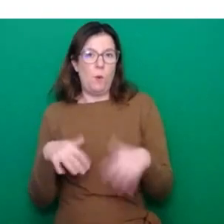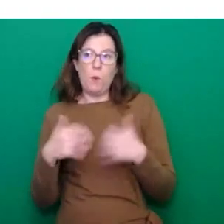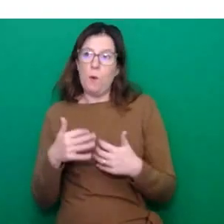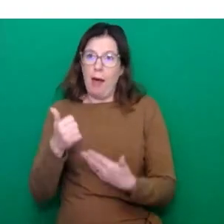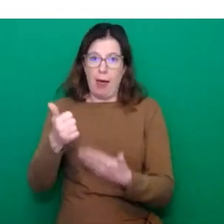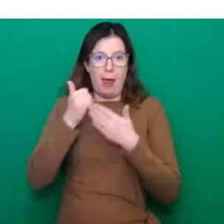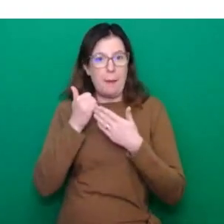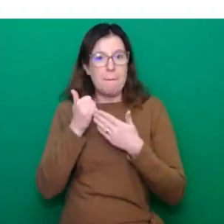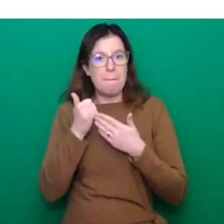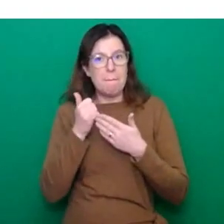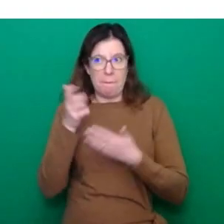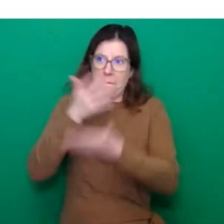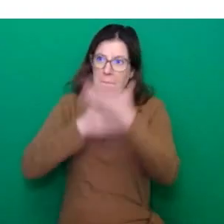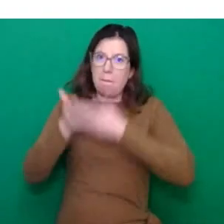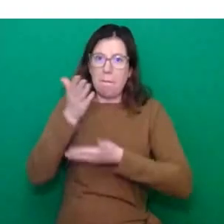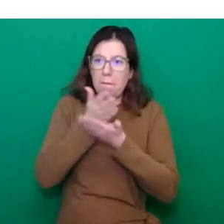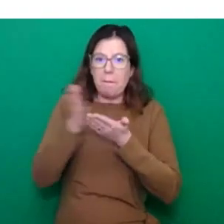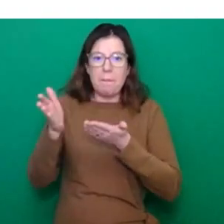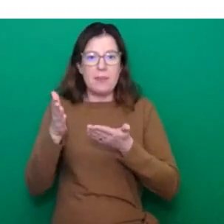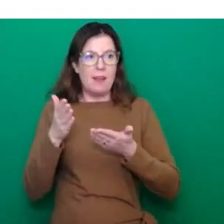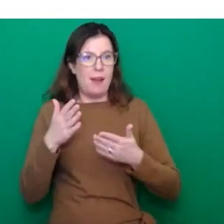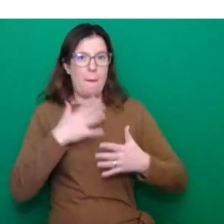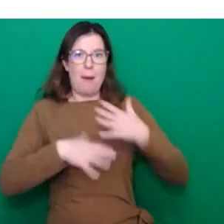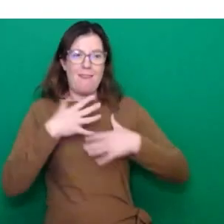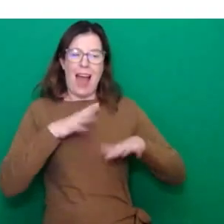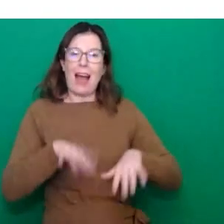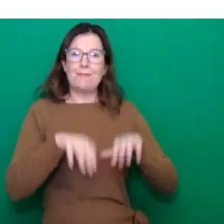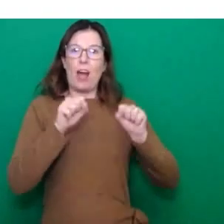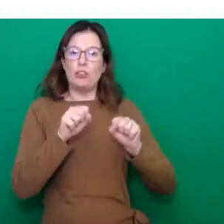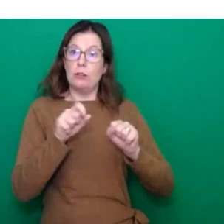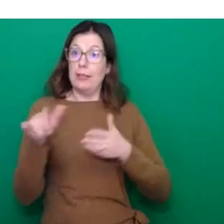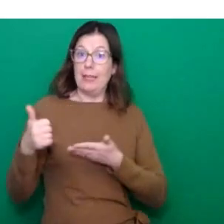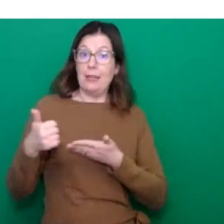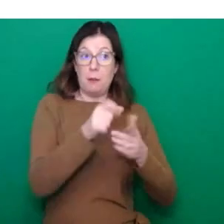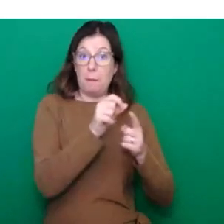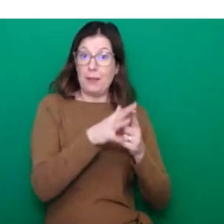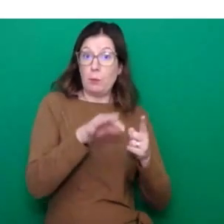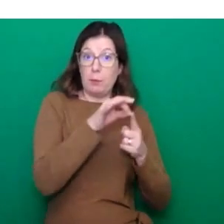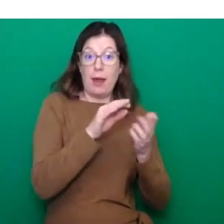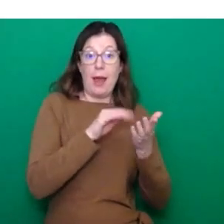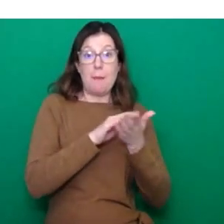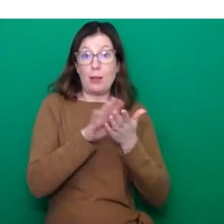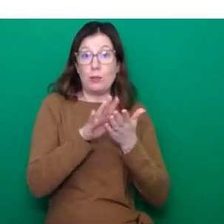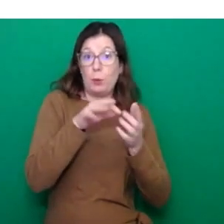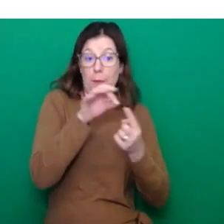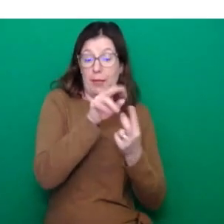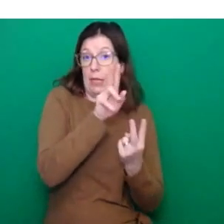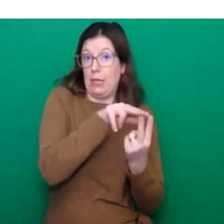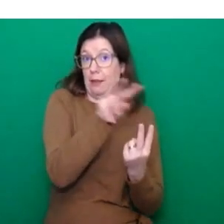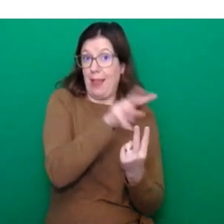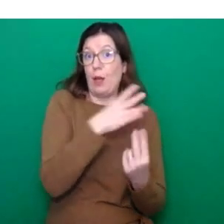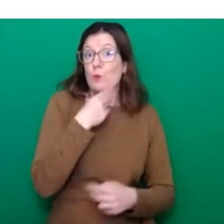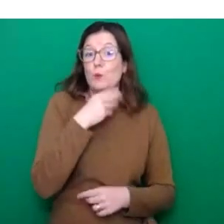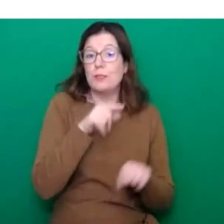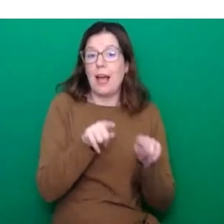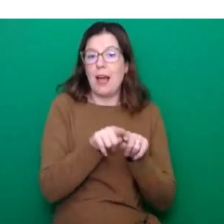really good, clear description there of behavioural activation. That's an intervention that I think PWPs and MHWPs would also know about, although they might come to